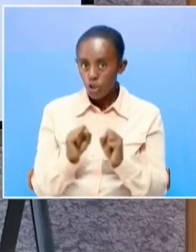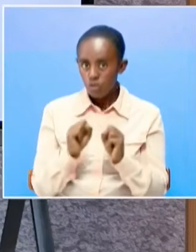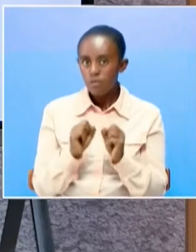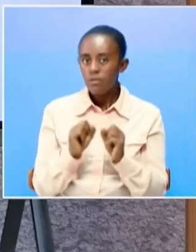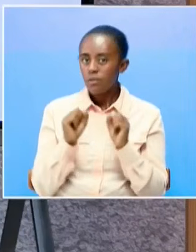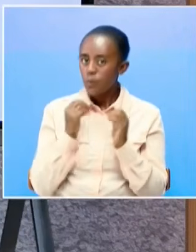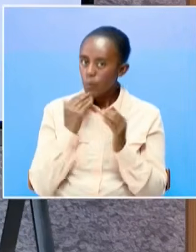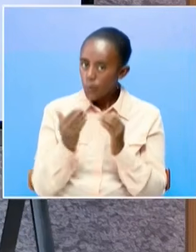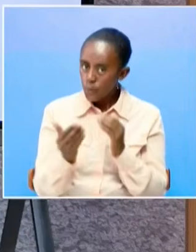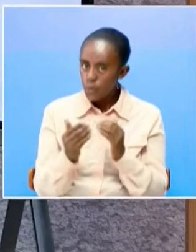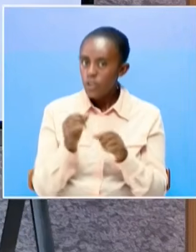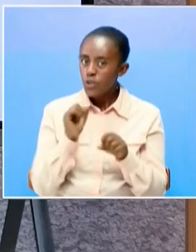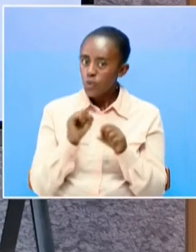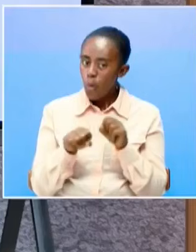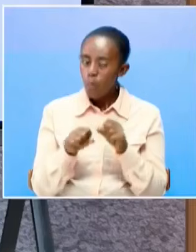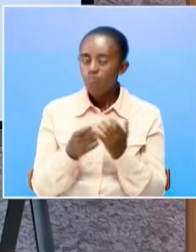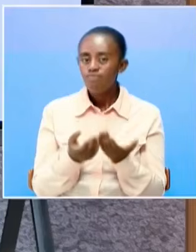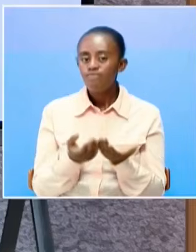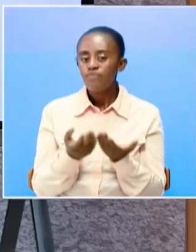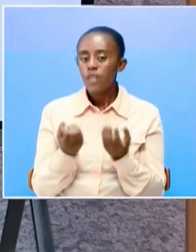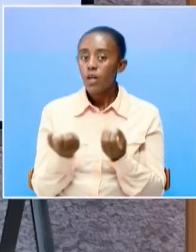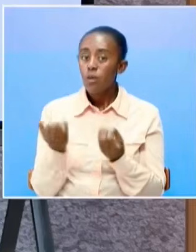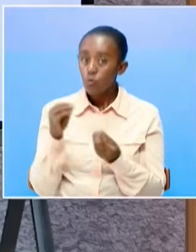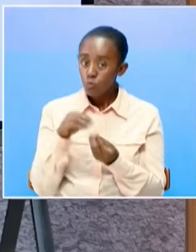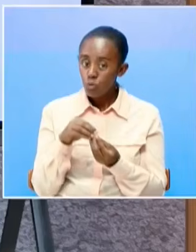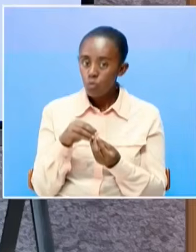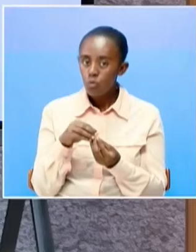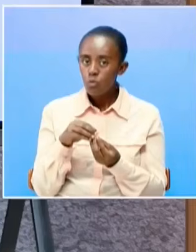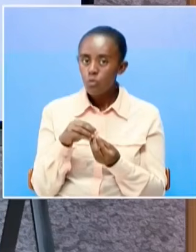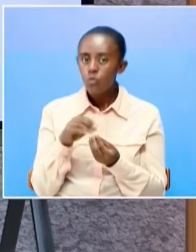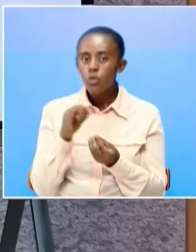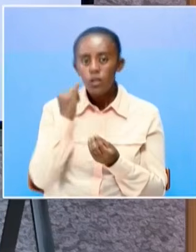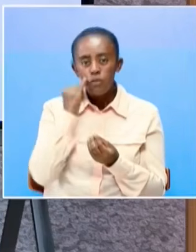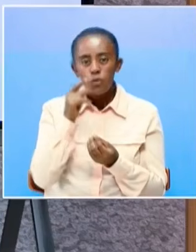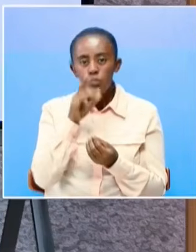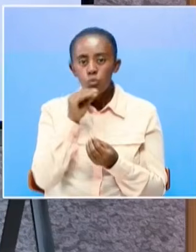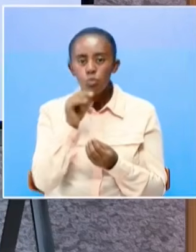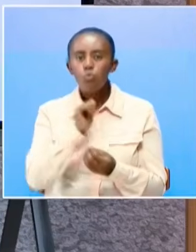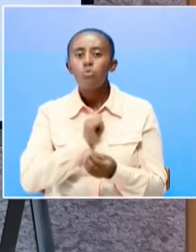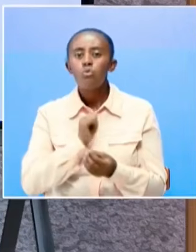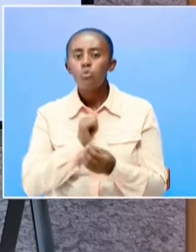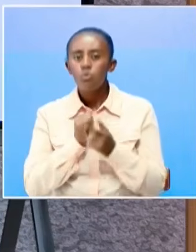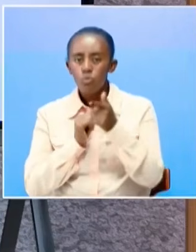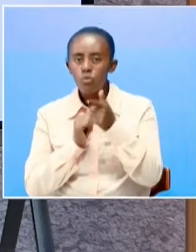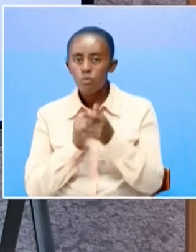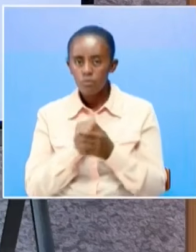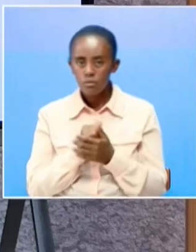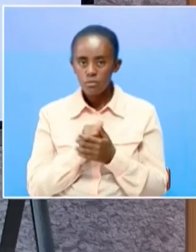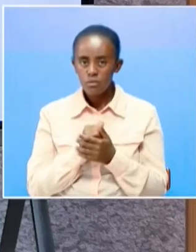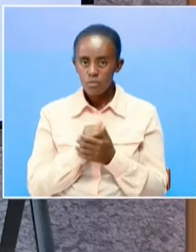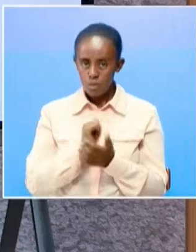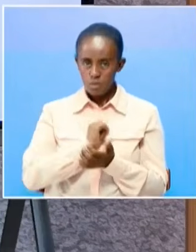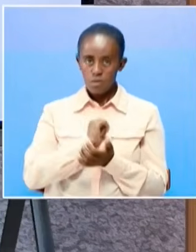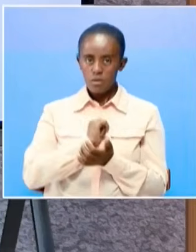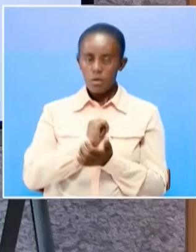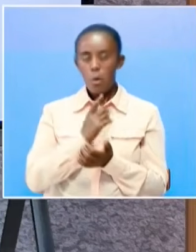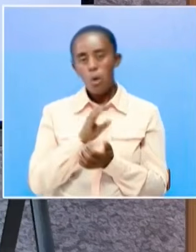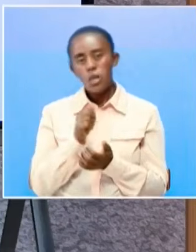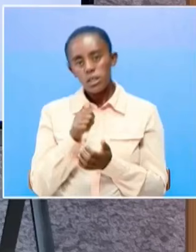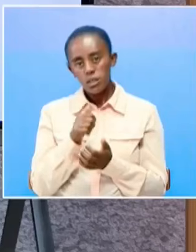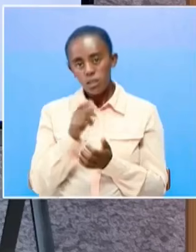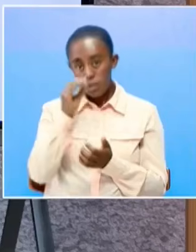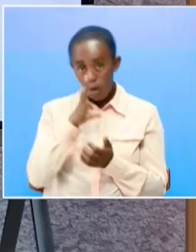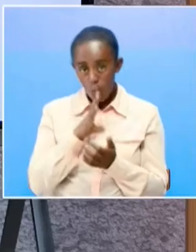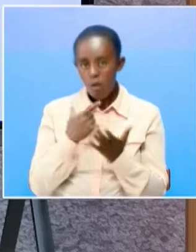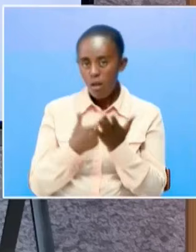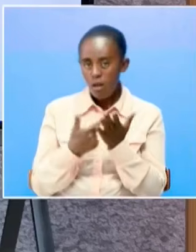Good. So, and also, what if you're talking about yourself? Or if you're talking about someone who